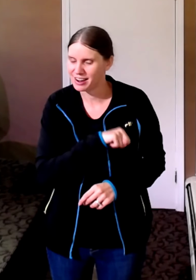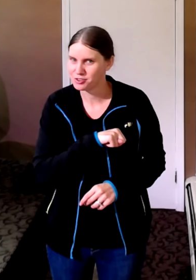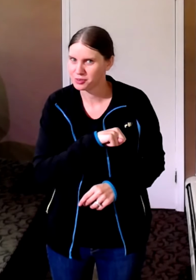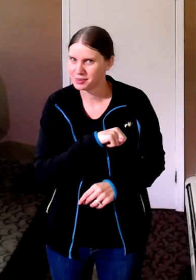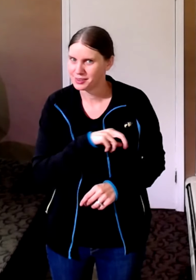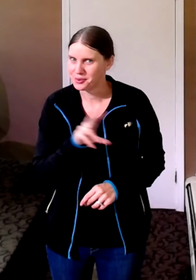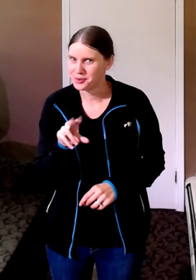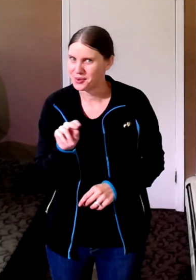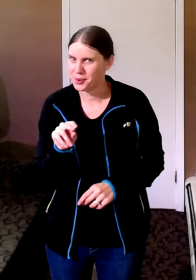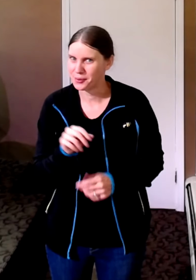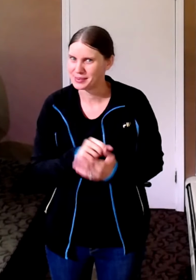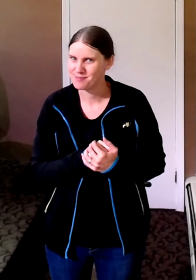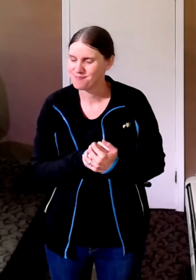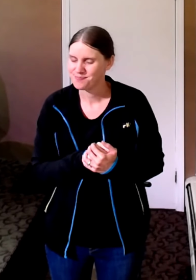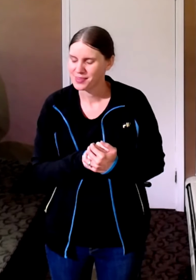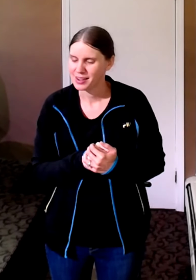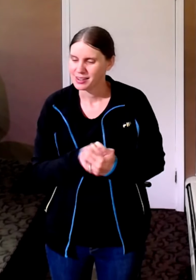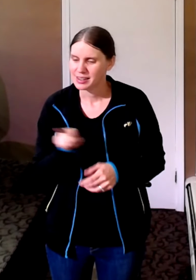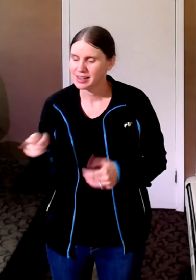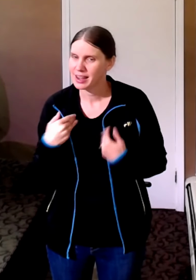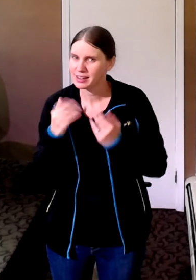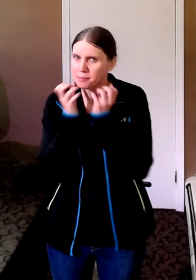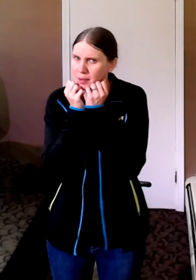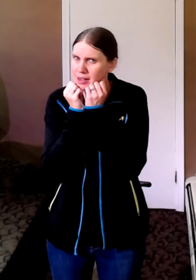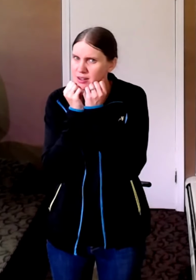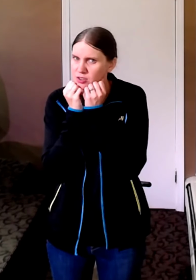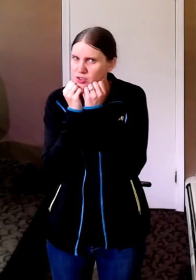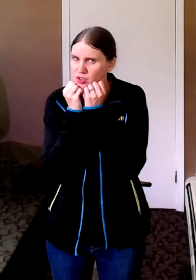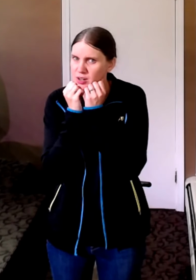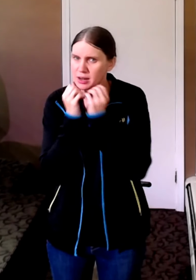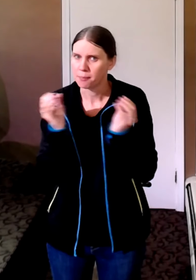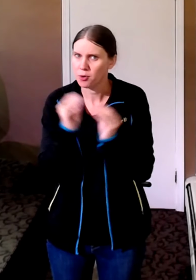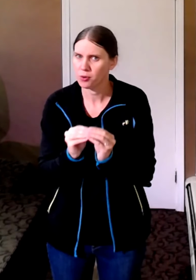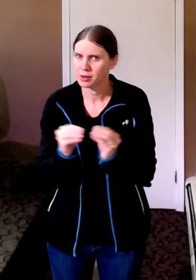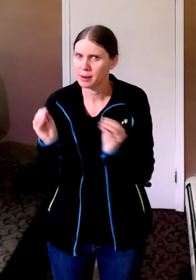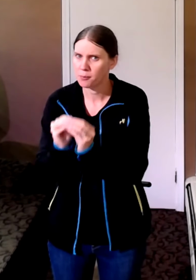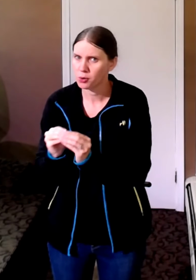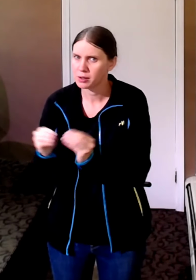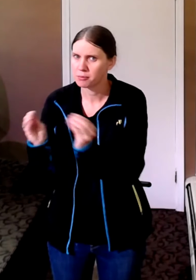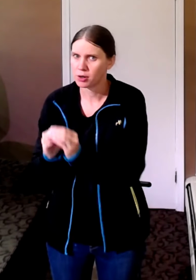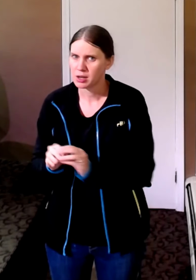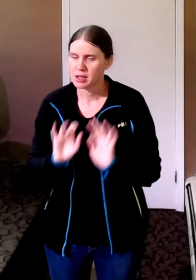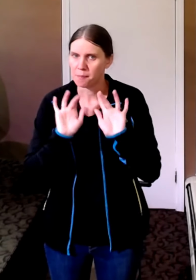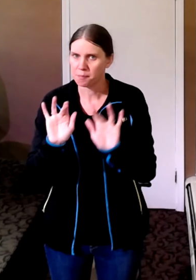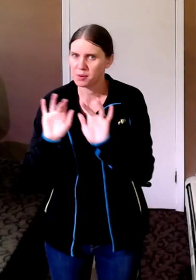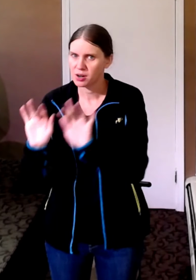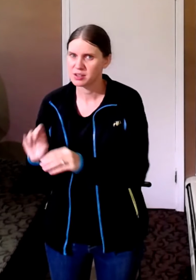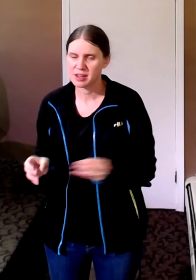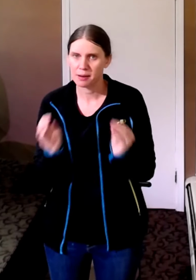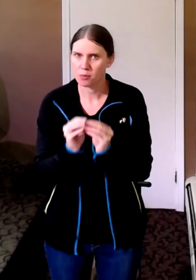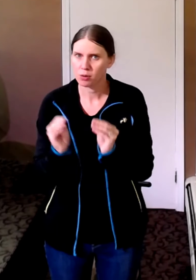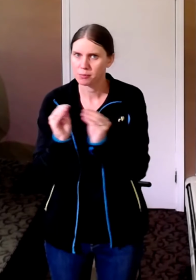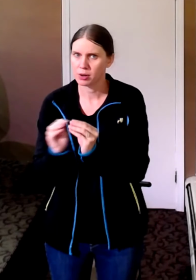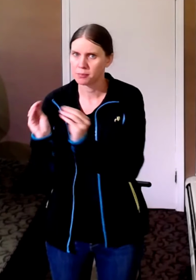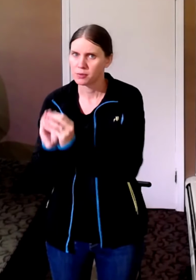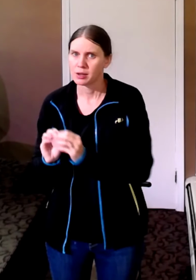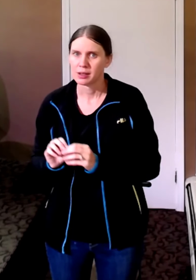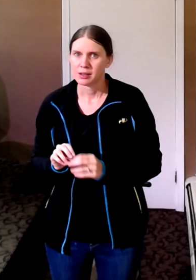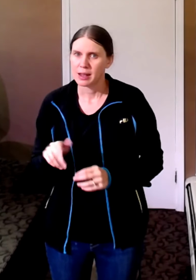state. He had compassion beyond compassion and mercy beyond mercy, and He had